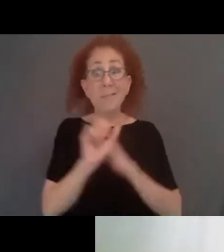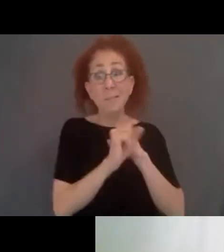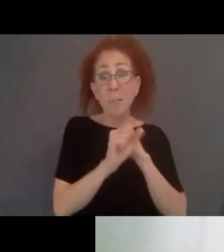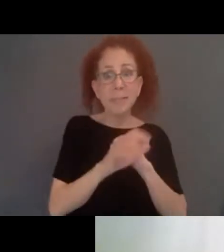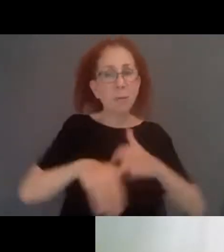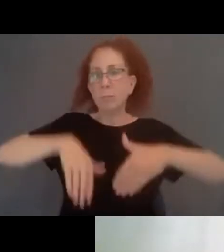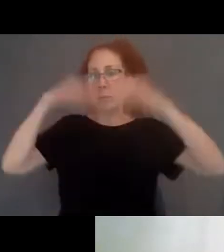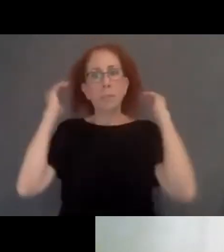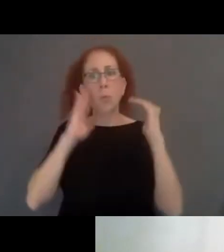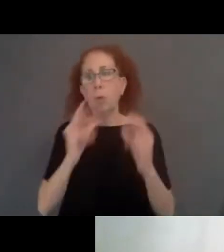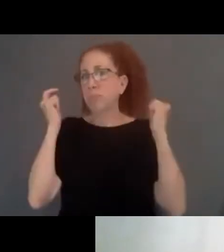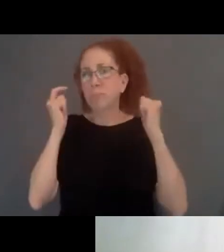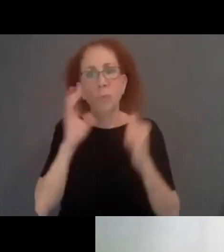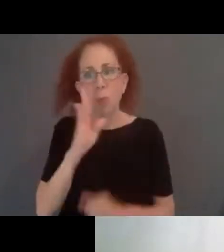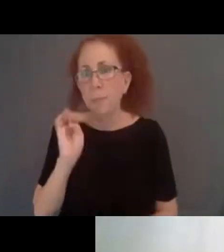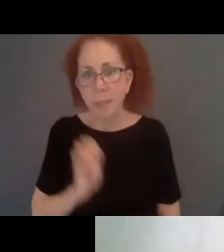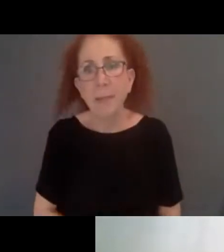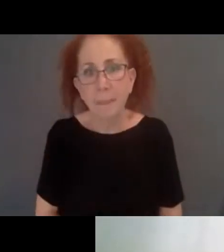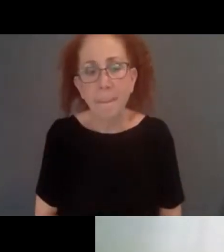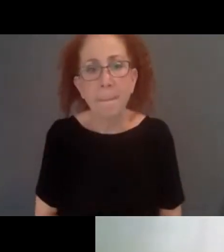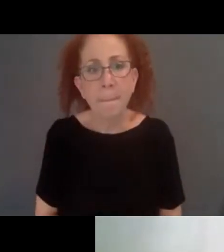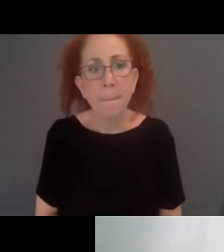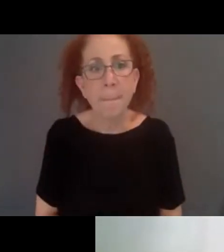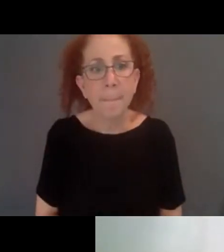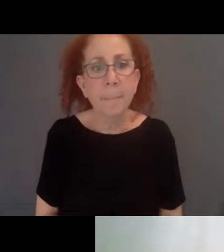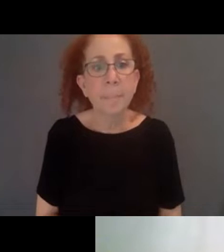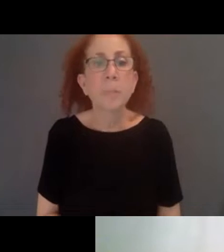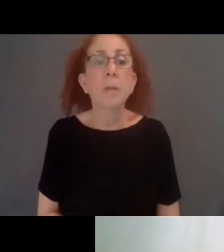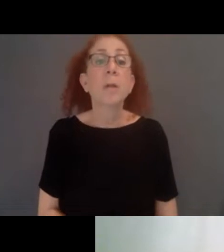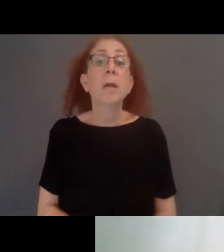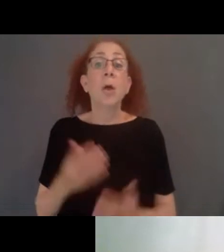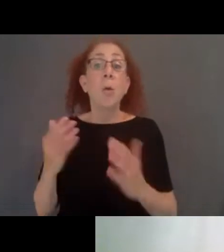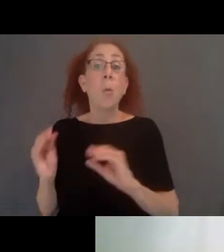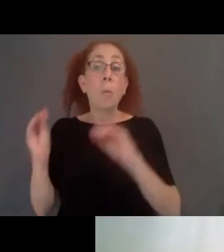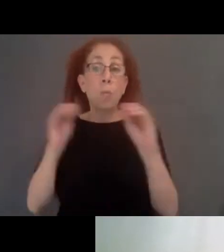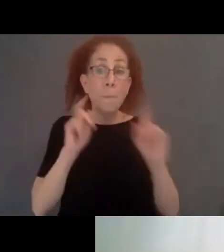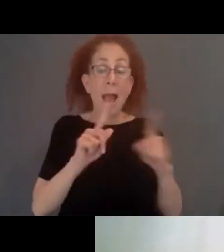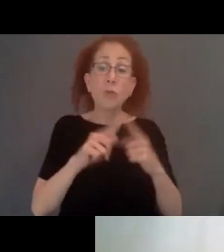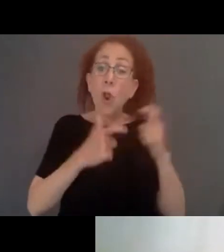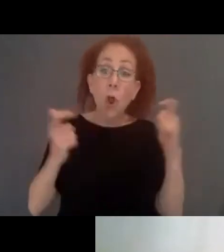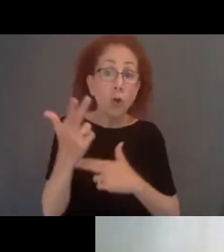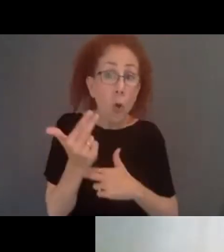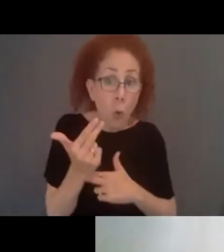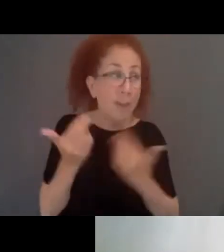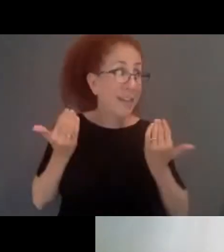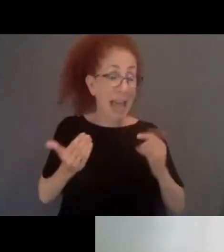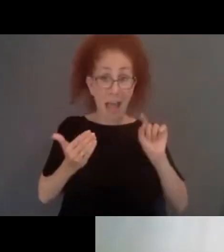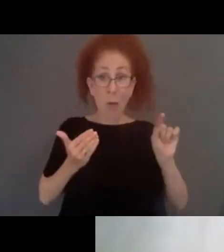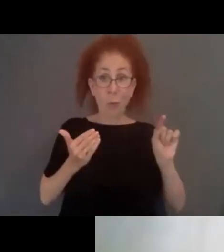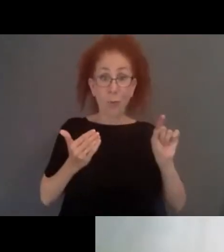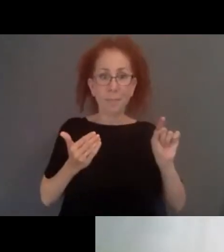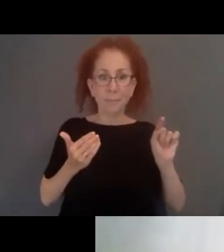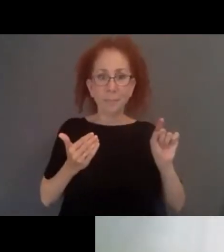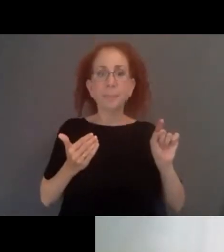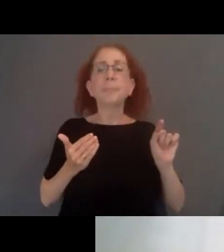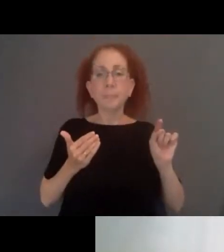we would have been overwhelmed. And so when we moved back to the larger hotel that we're at now, we